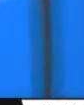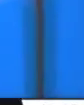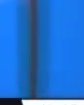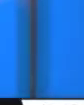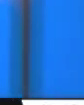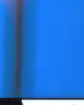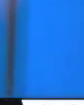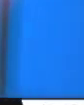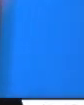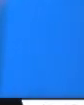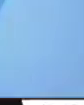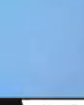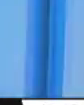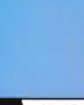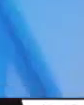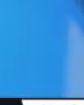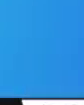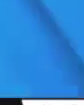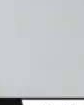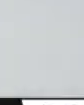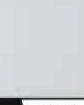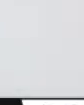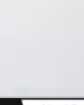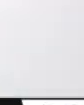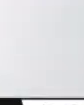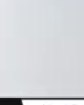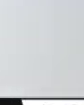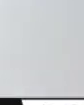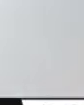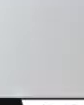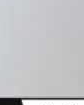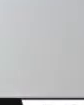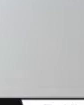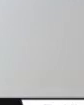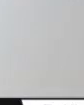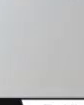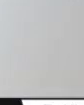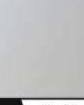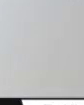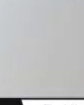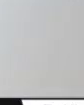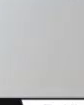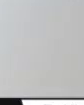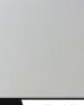ZNS Total Sports is brought to you by Fourth Terrace Diagnostic Center.